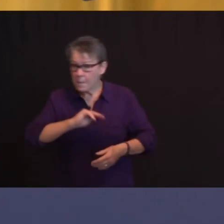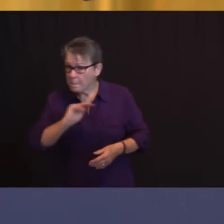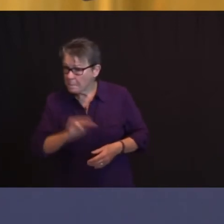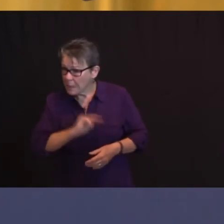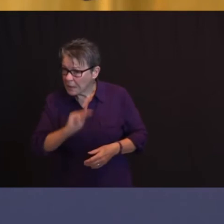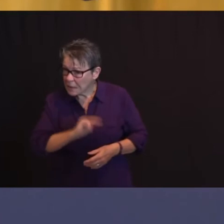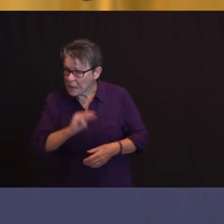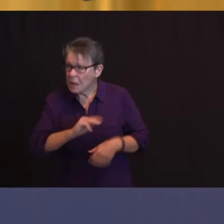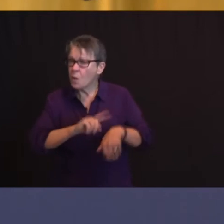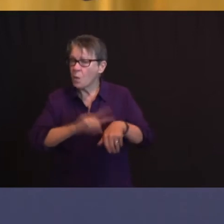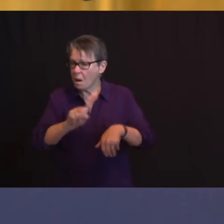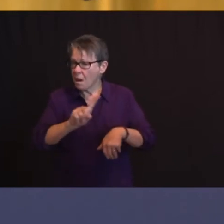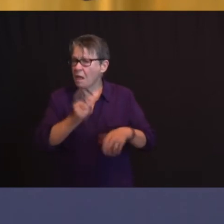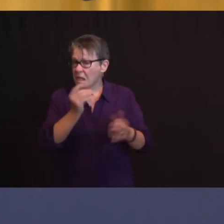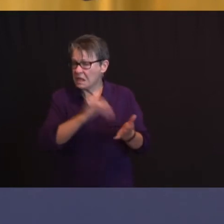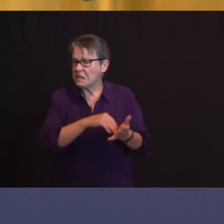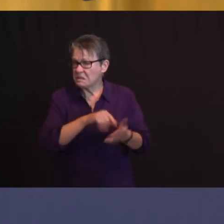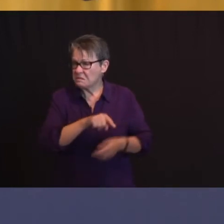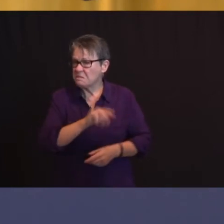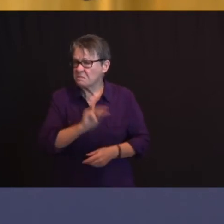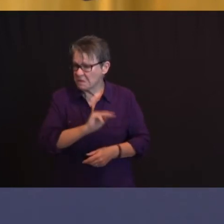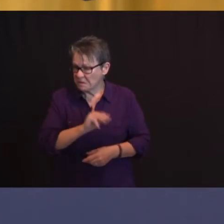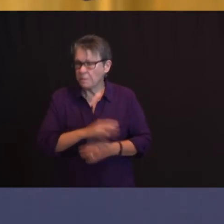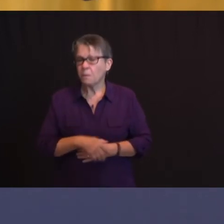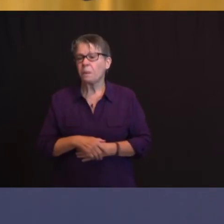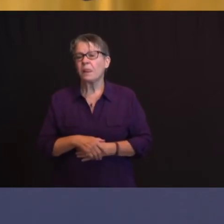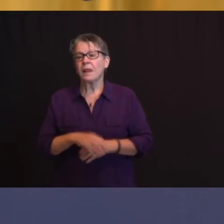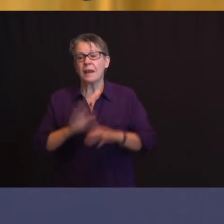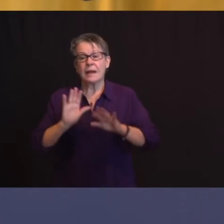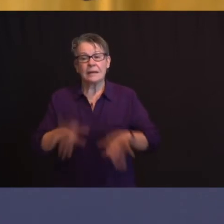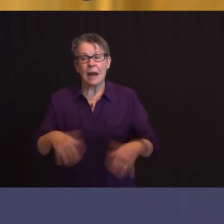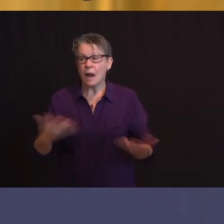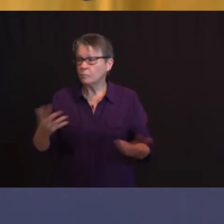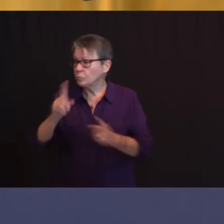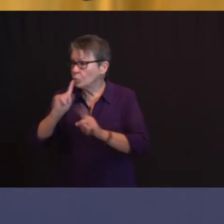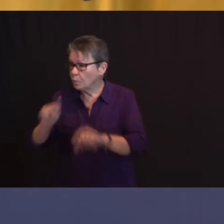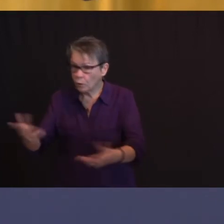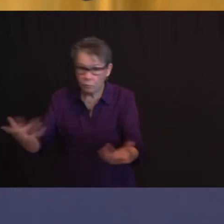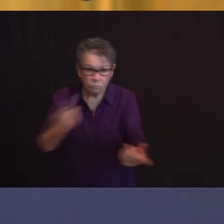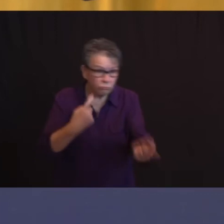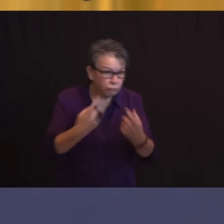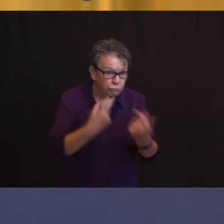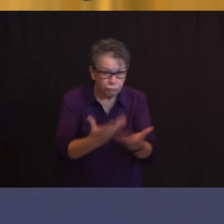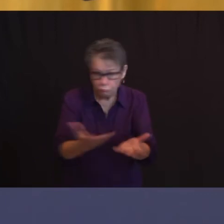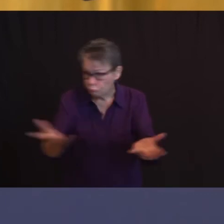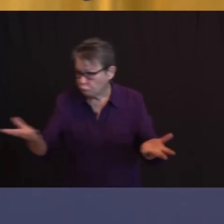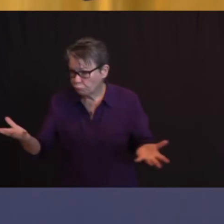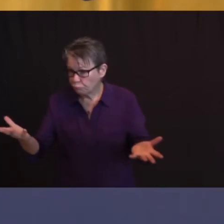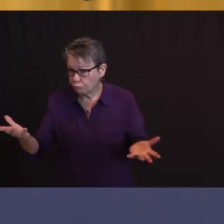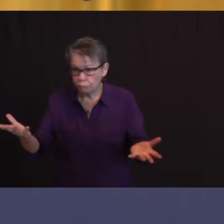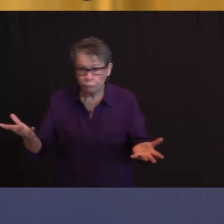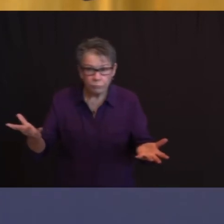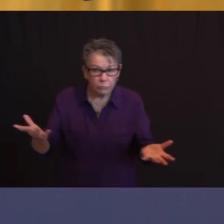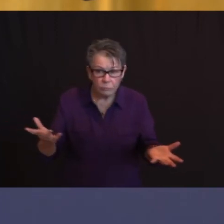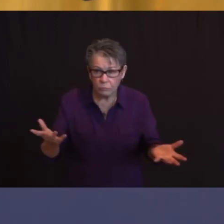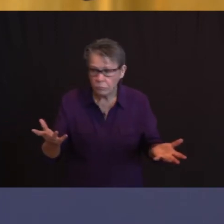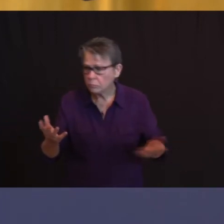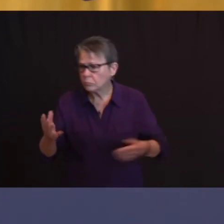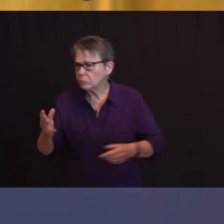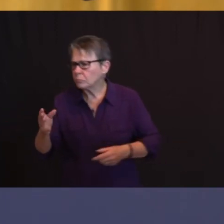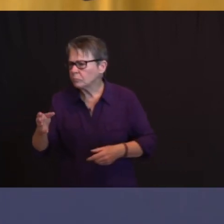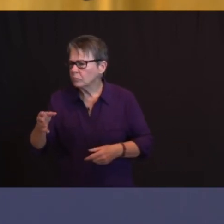afternoon. Hi, Governor. I just wanted to give you a nod on the Trekkie hand maneuver that you accomplished. I hope